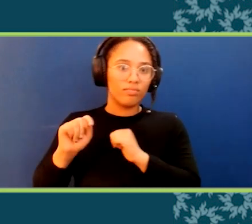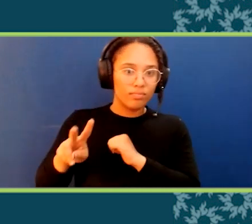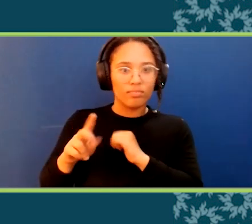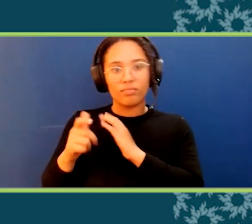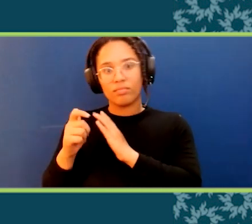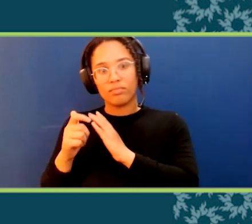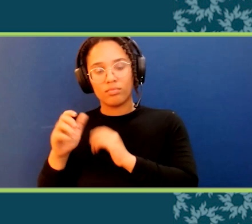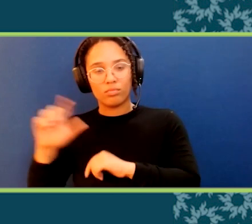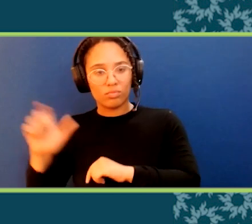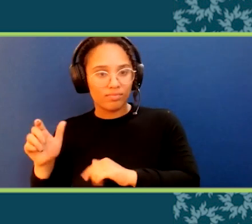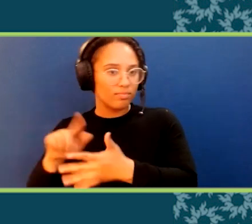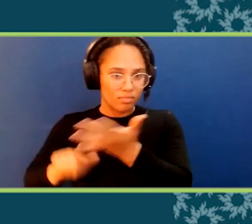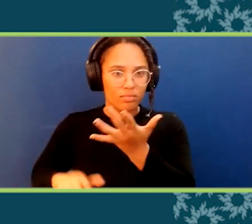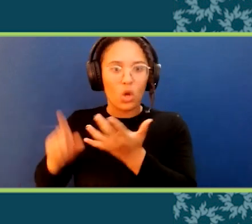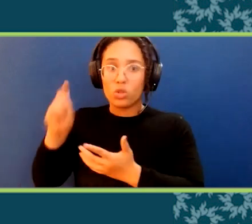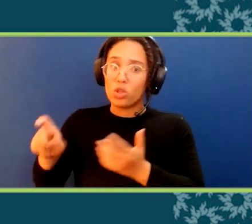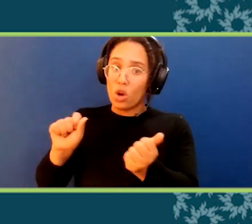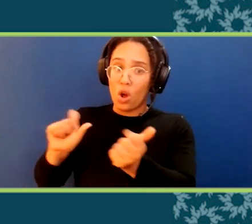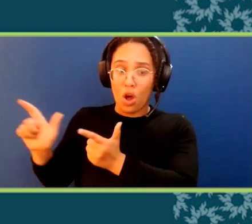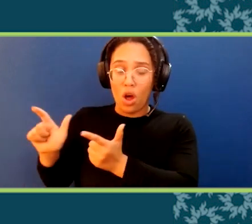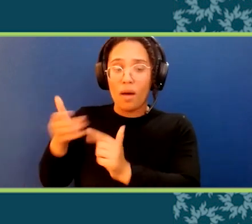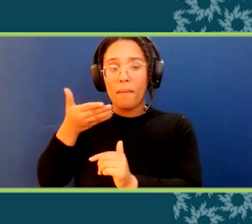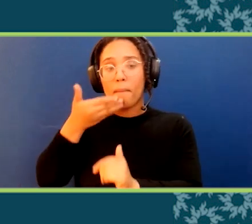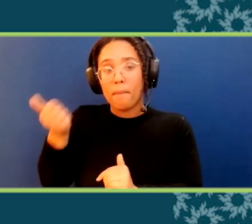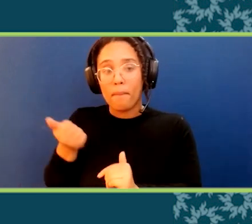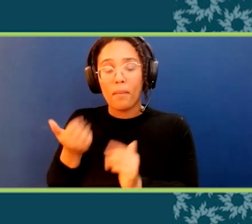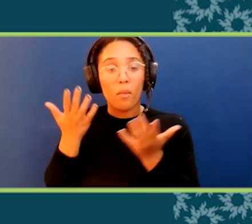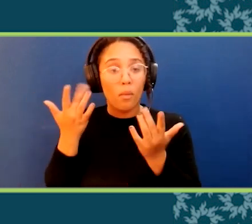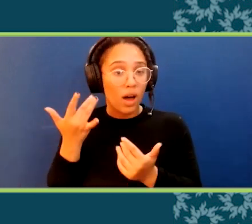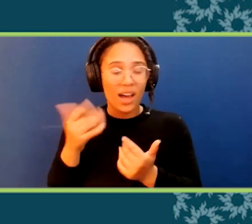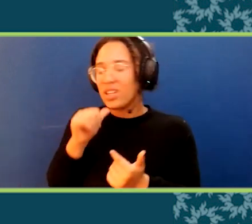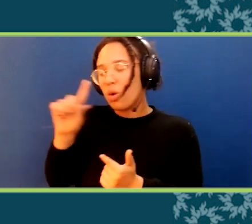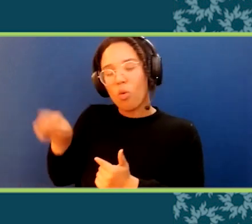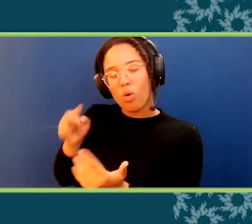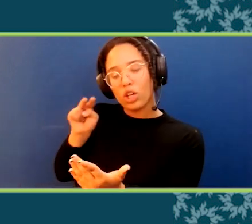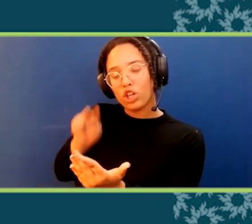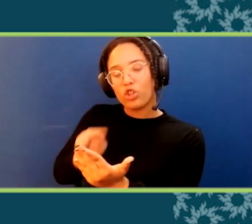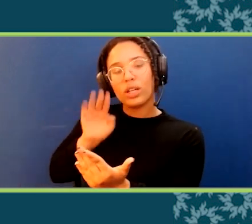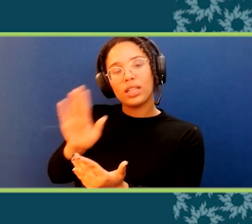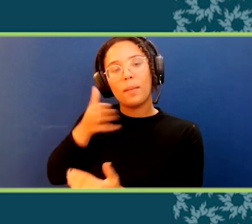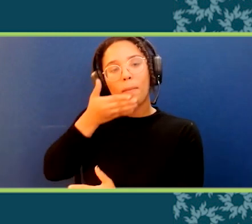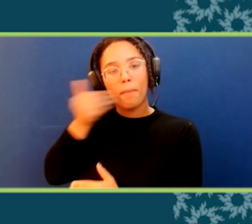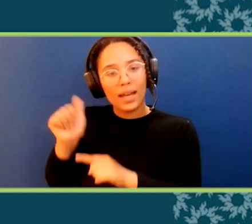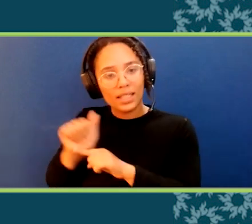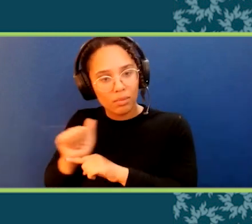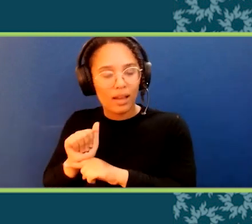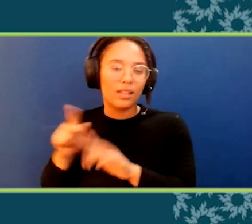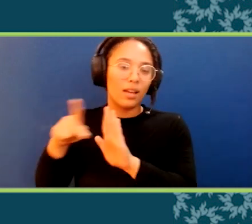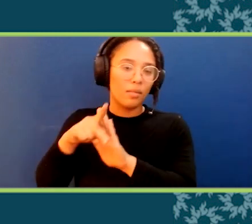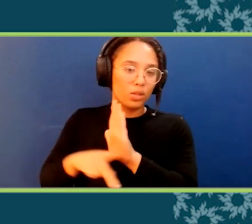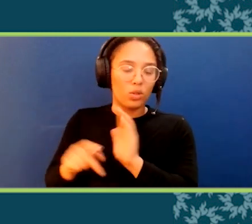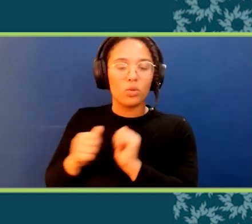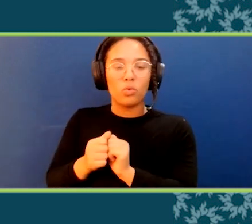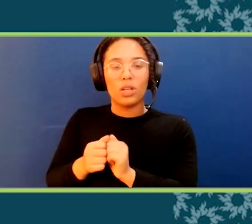not simply at their principles or best practices around journalism or storytelling or content